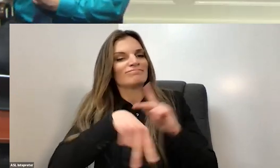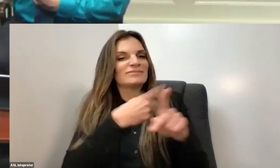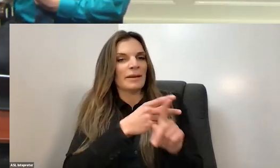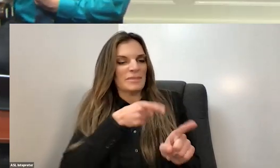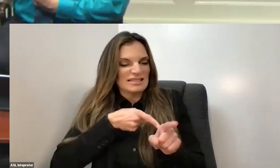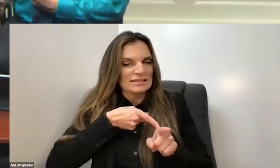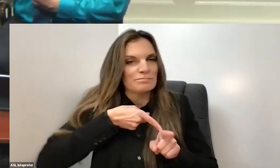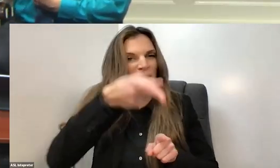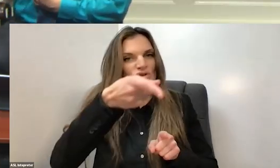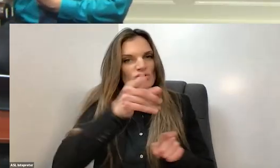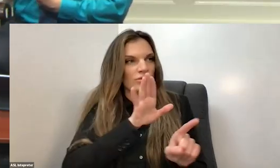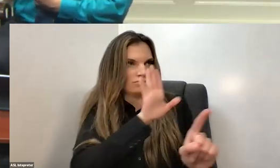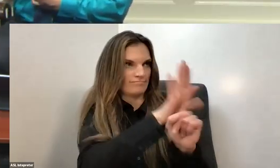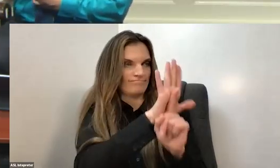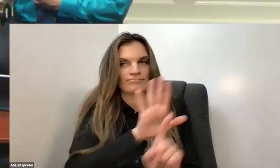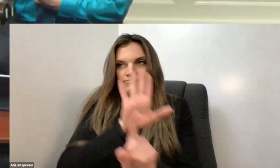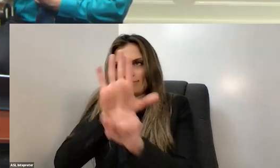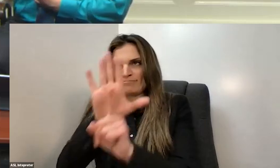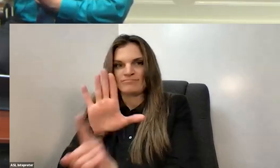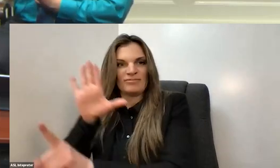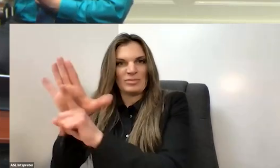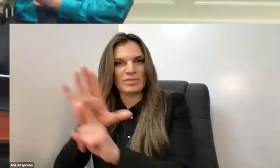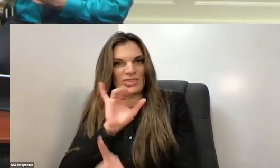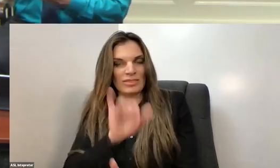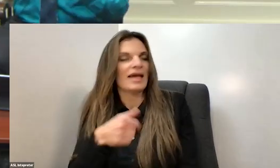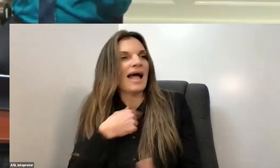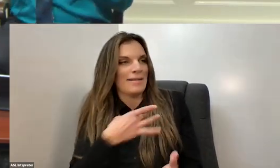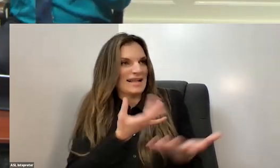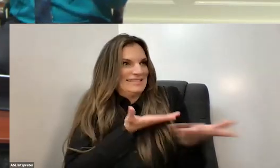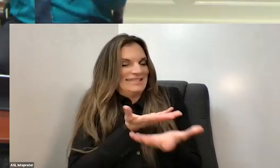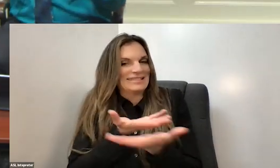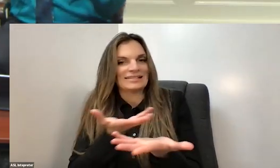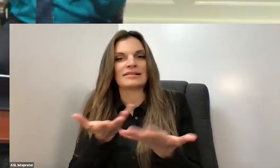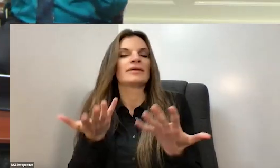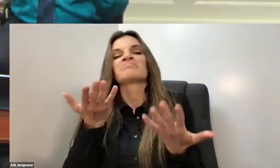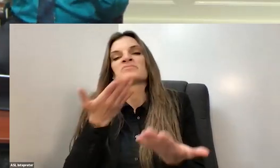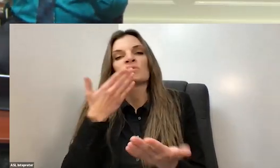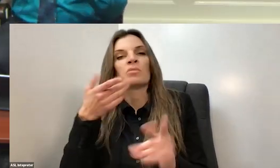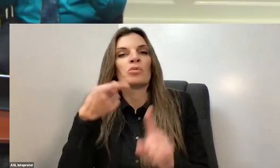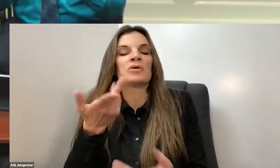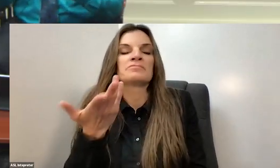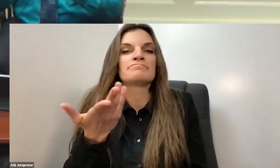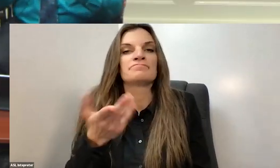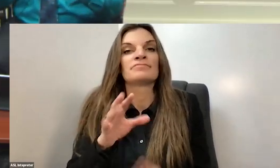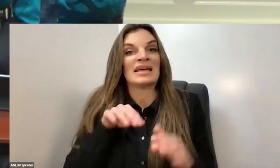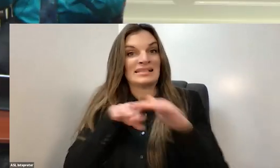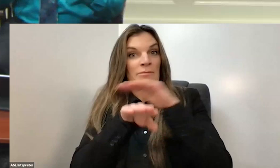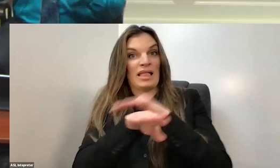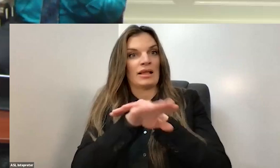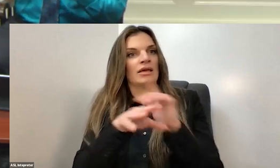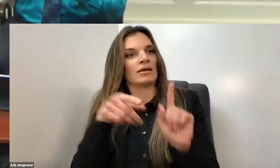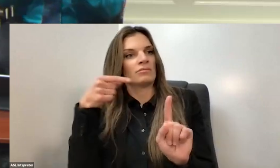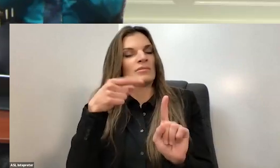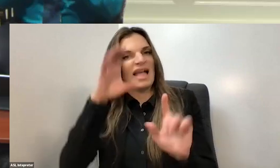are like the different education resources about accessibility? I'm a shameless plug